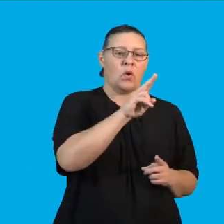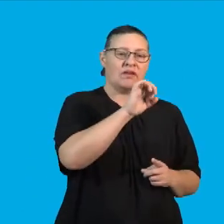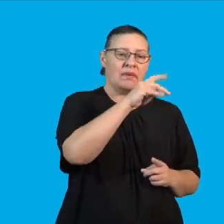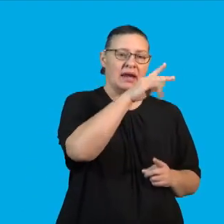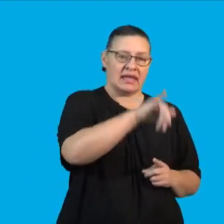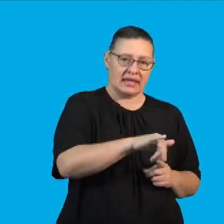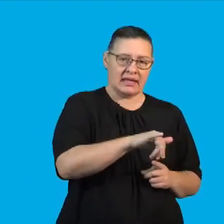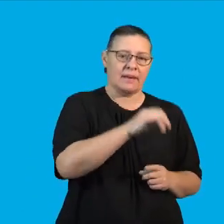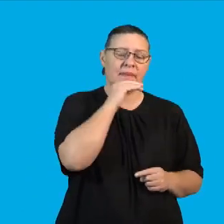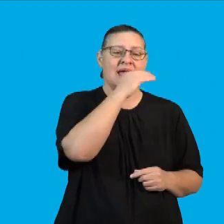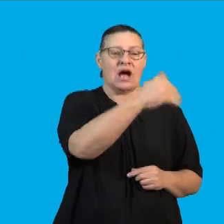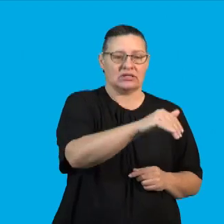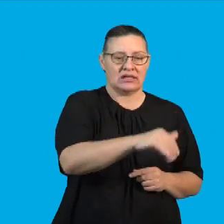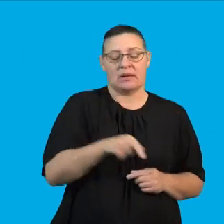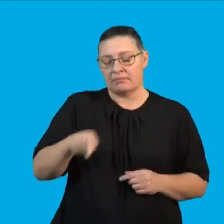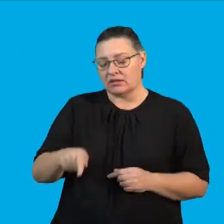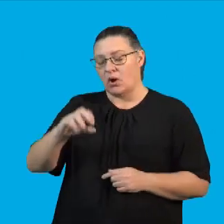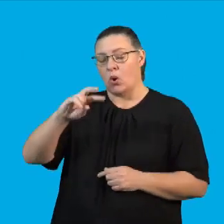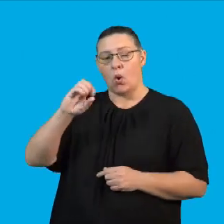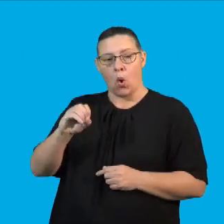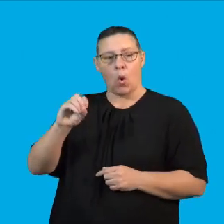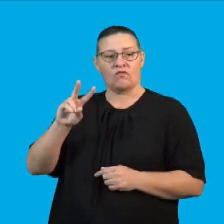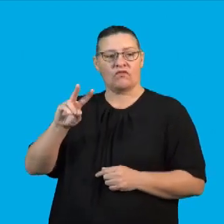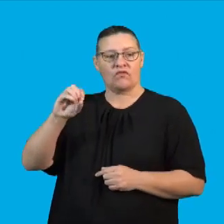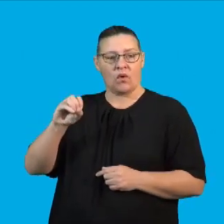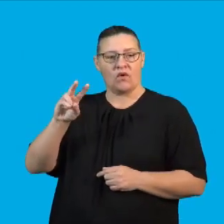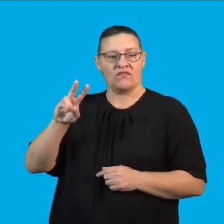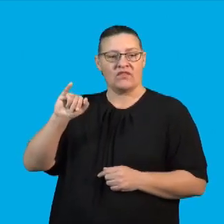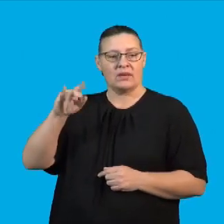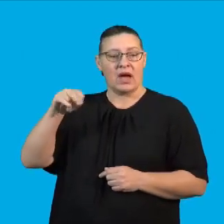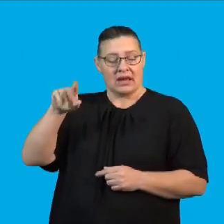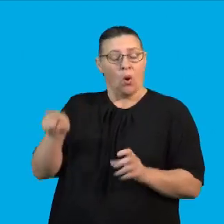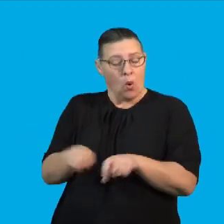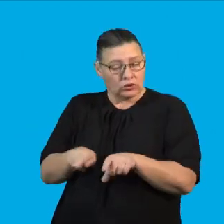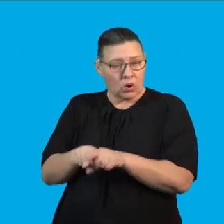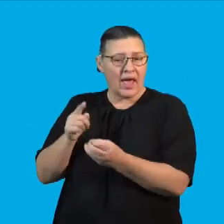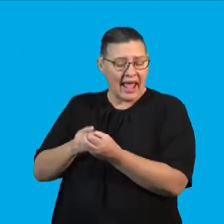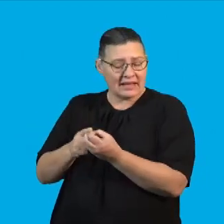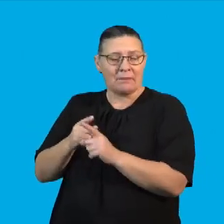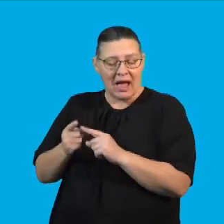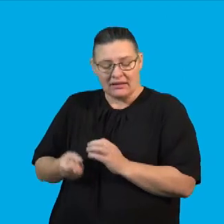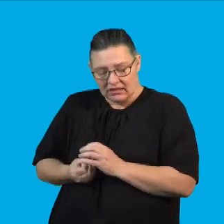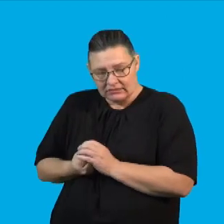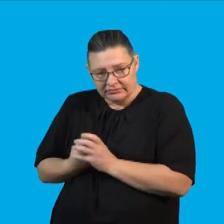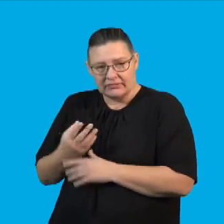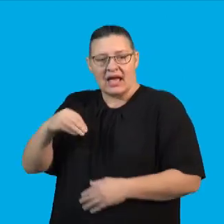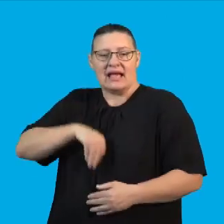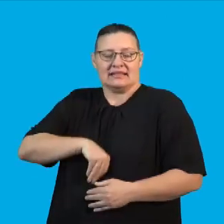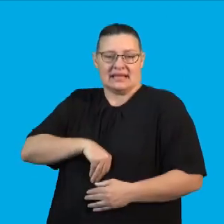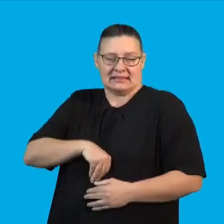outside, ovovivipary, it's eggs, but now they are inside the female body. The benefit